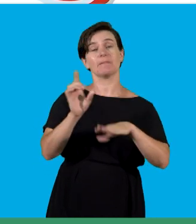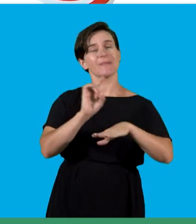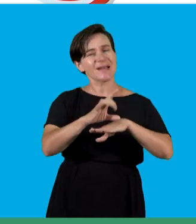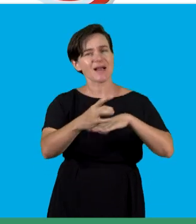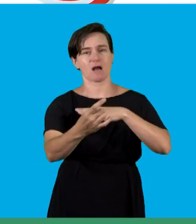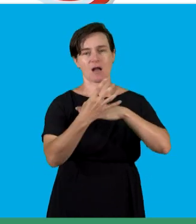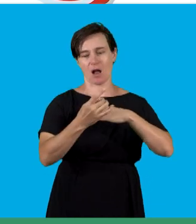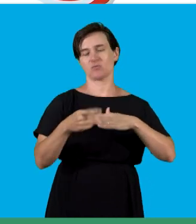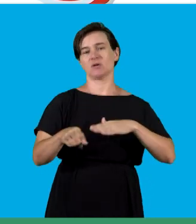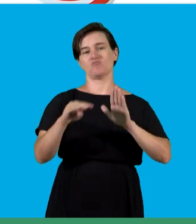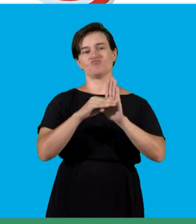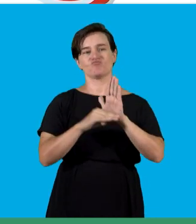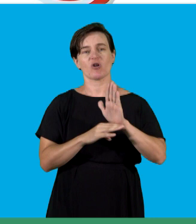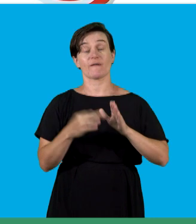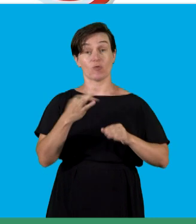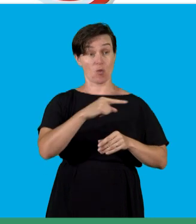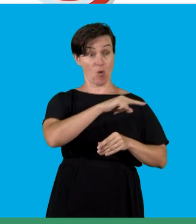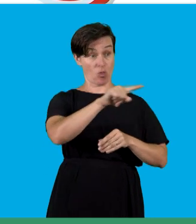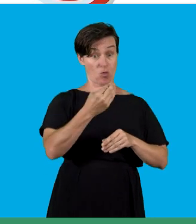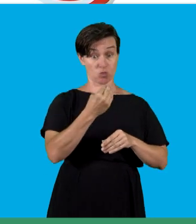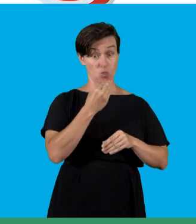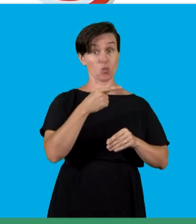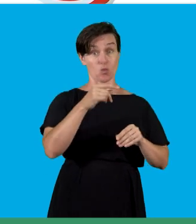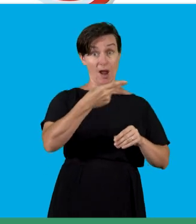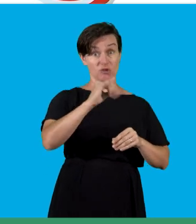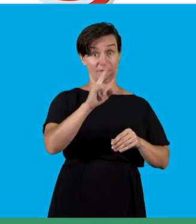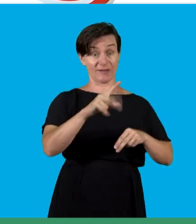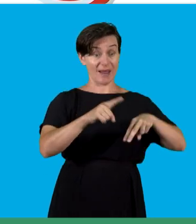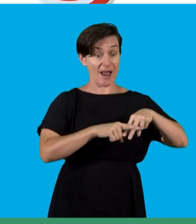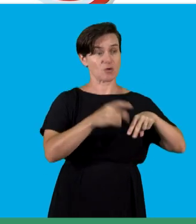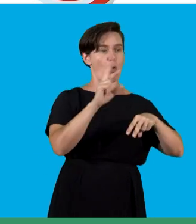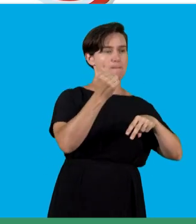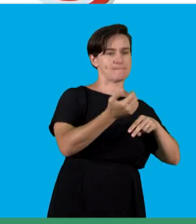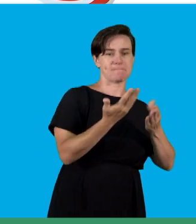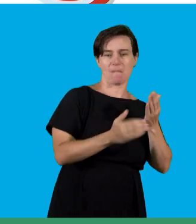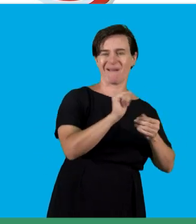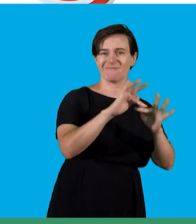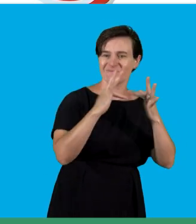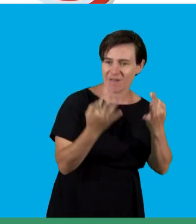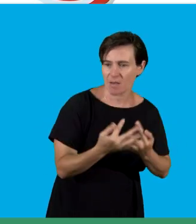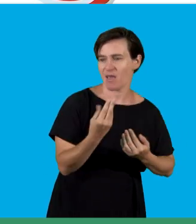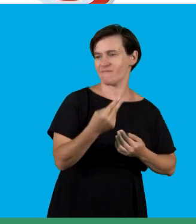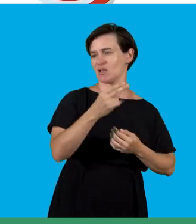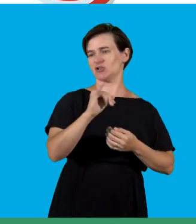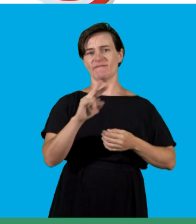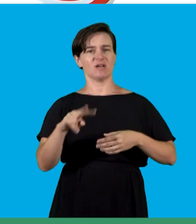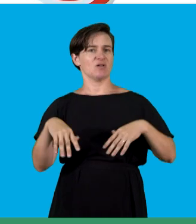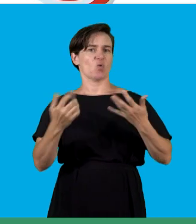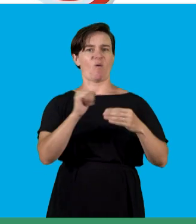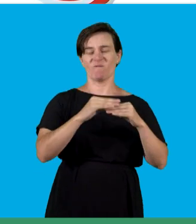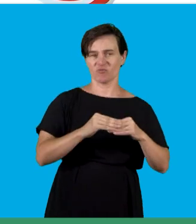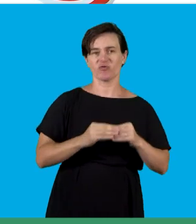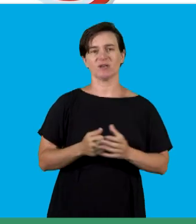programs for infected as well as affected persons or employees. So it's going to be easier if